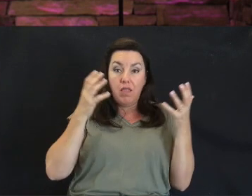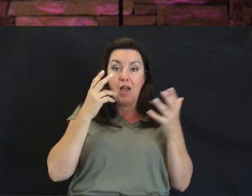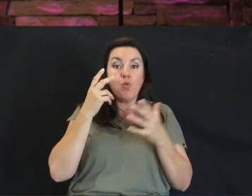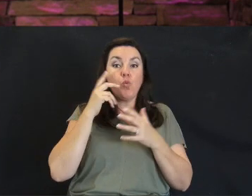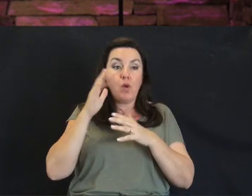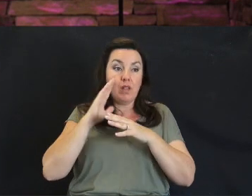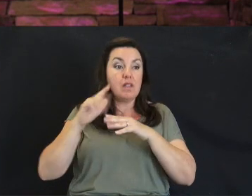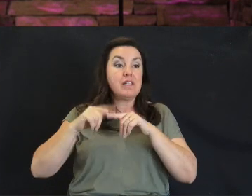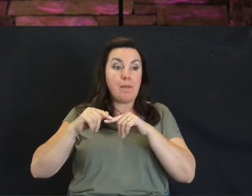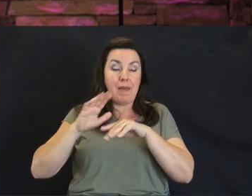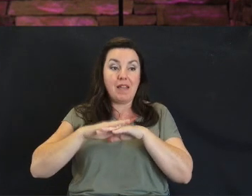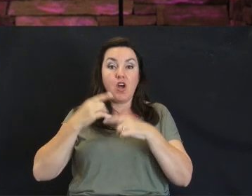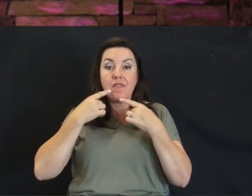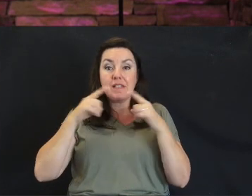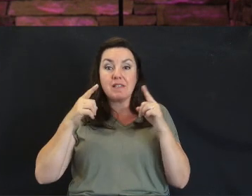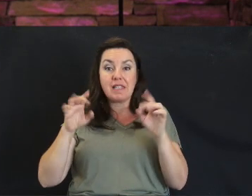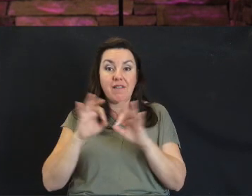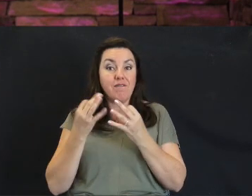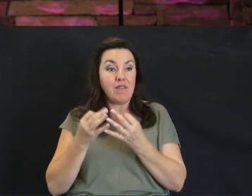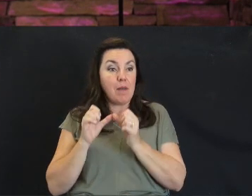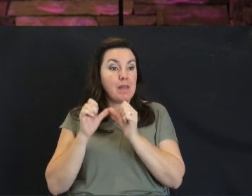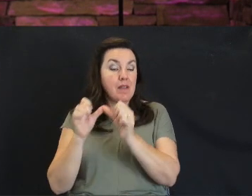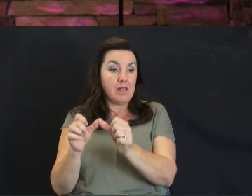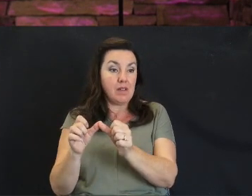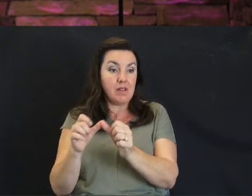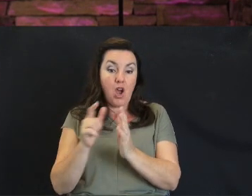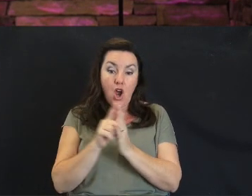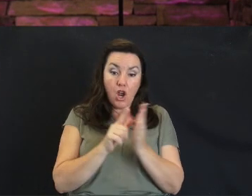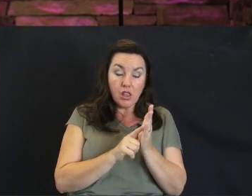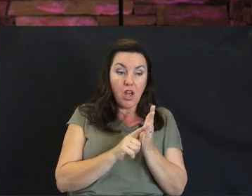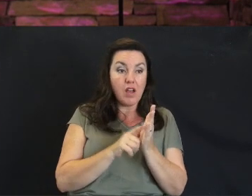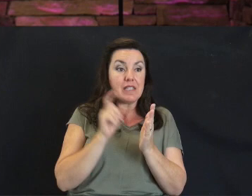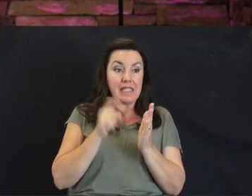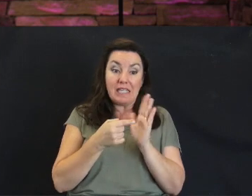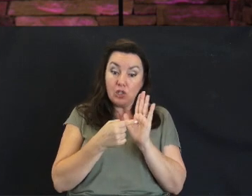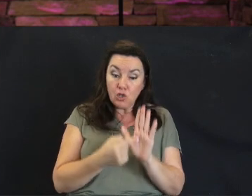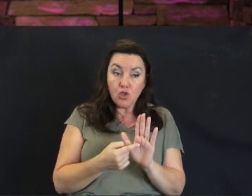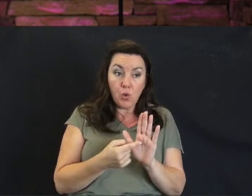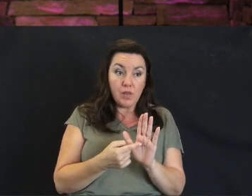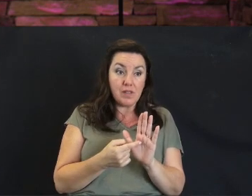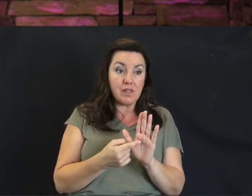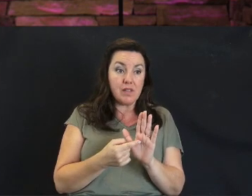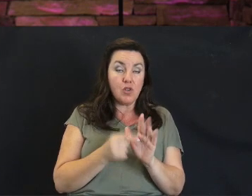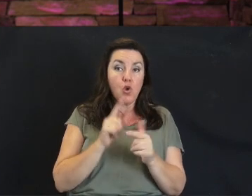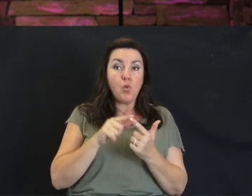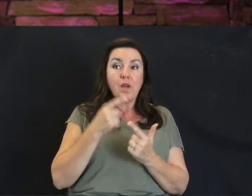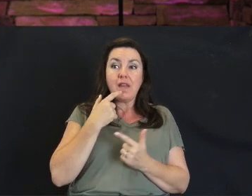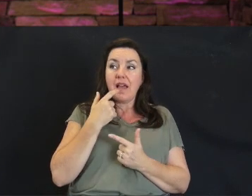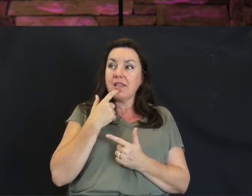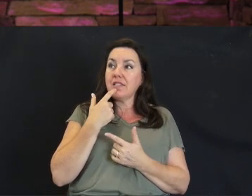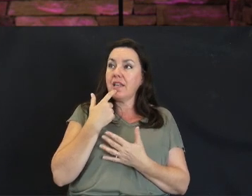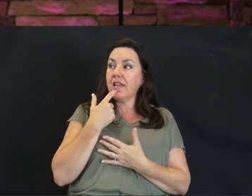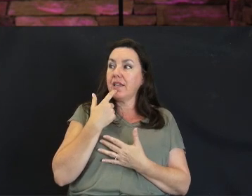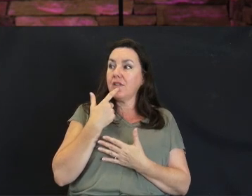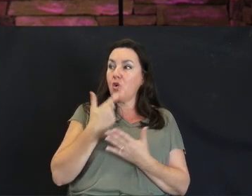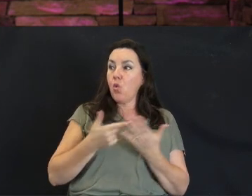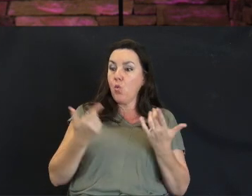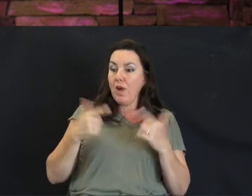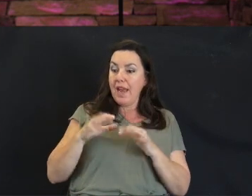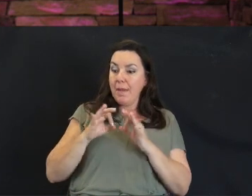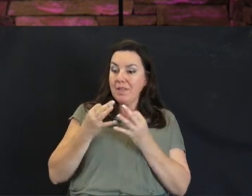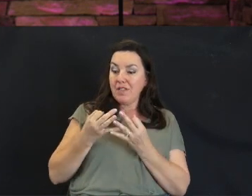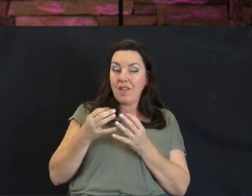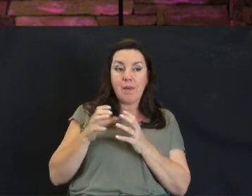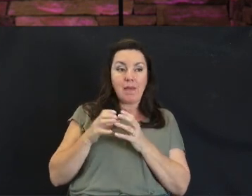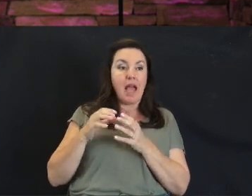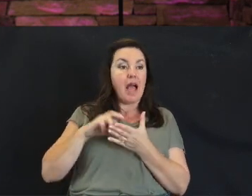forward Our values need to reflect this And our laws need to reflect this And by the way When I say On what happens to the family I